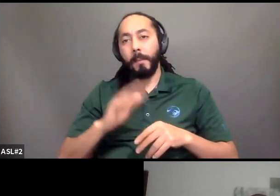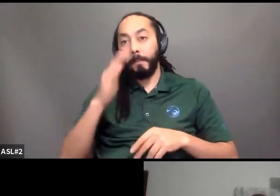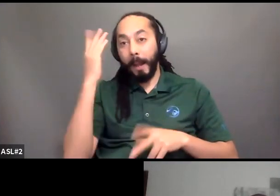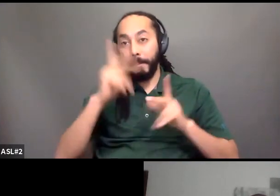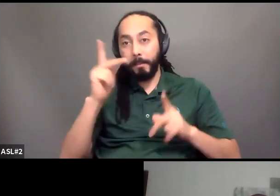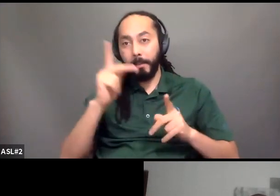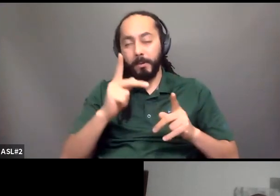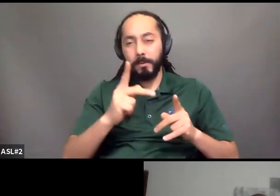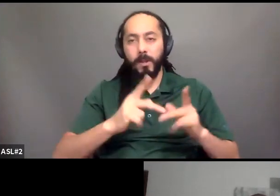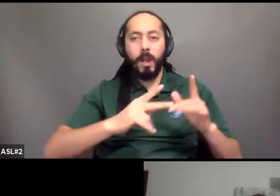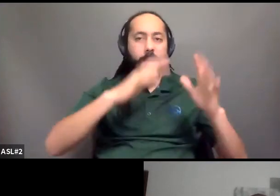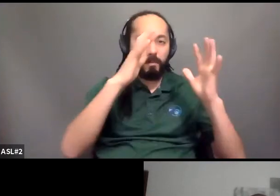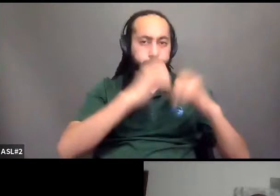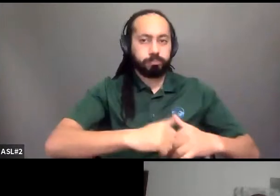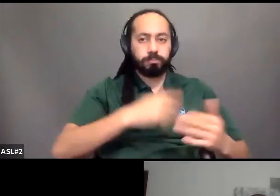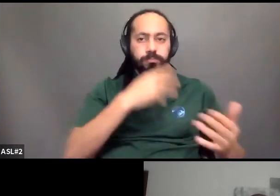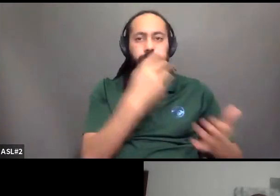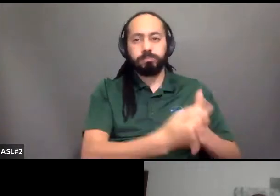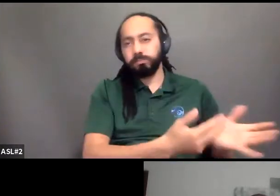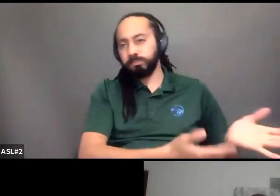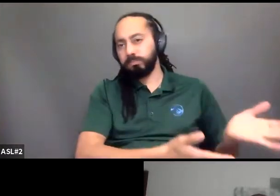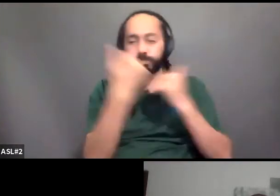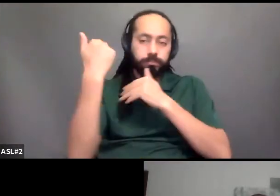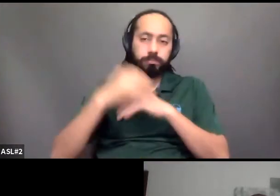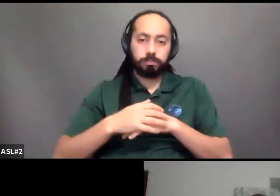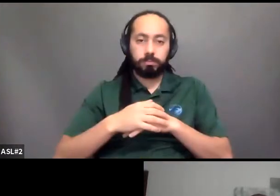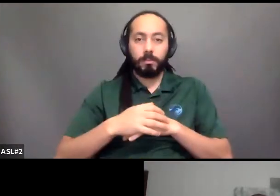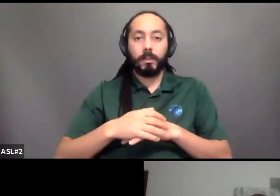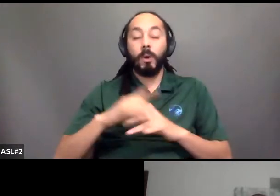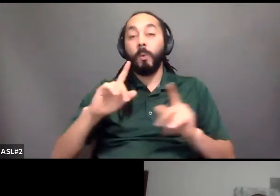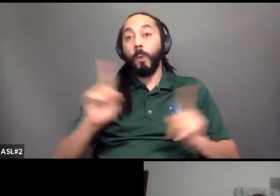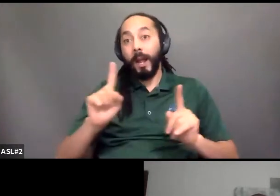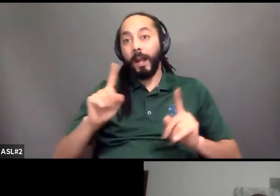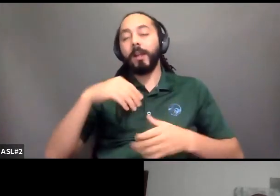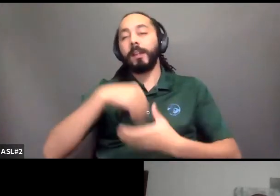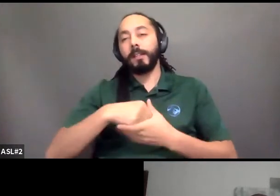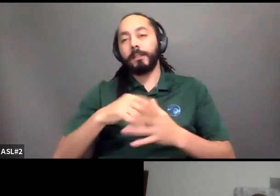jail, principally in the United States.